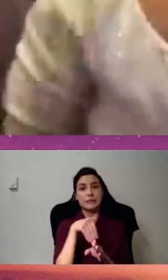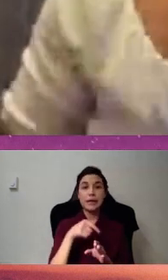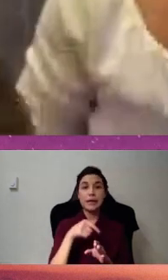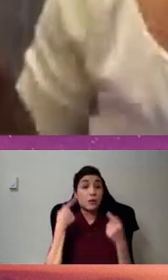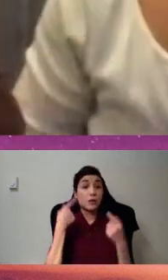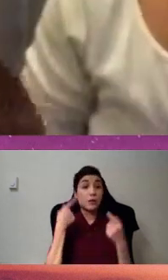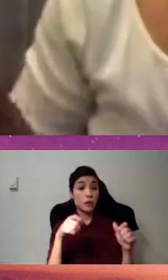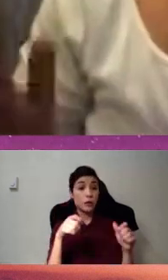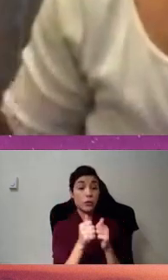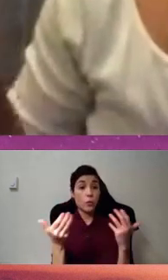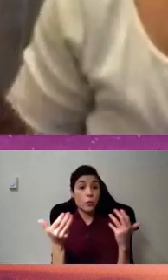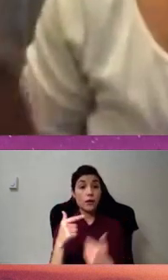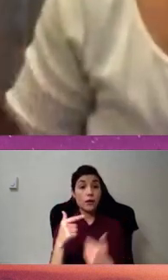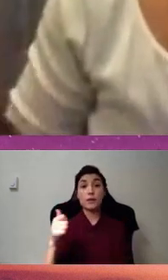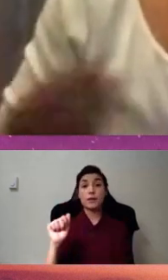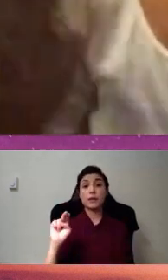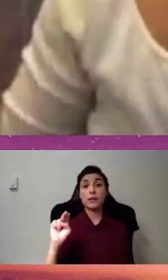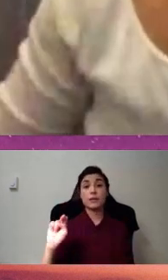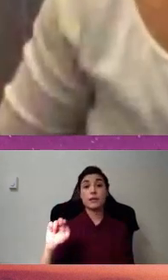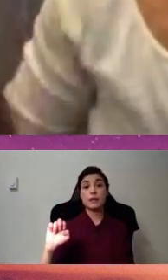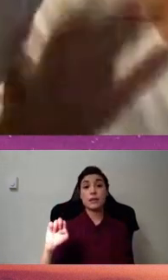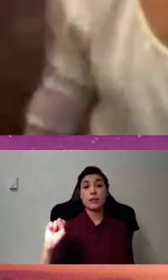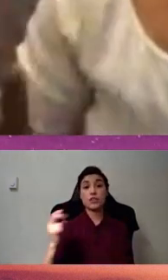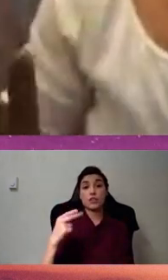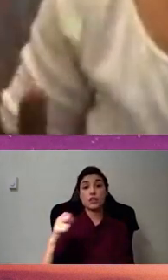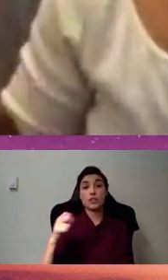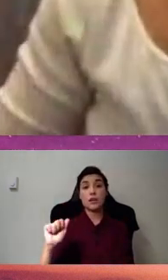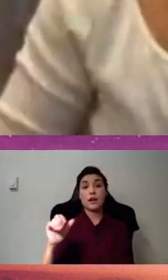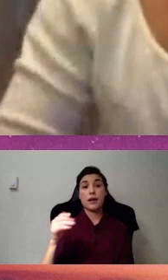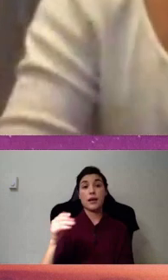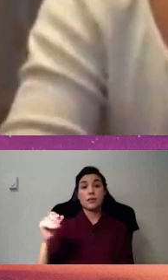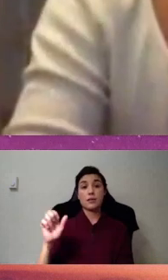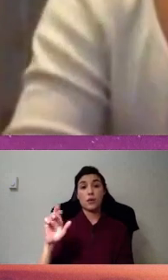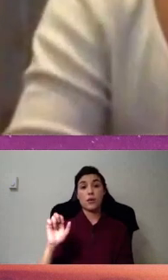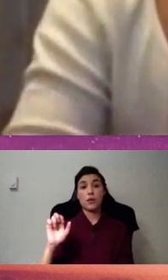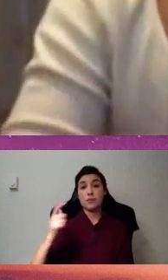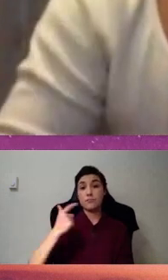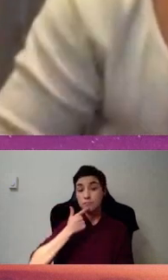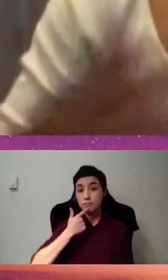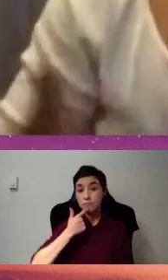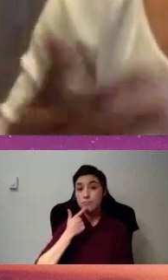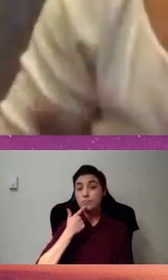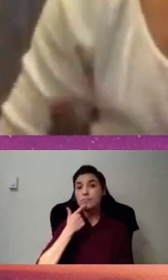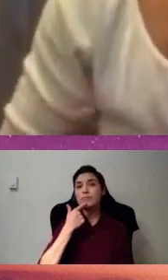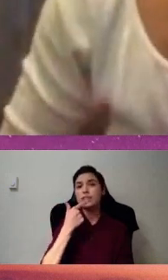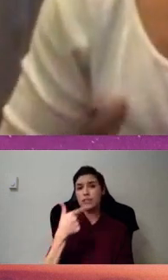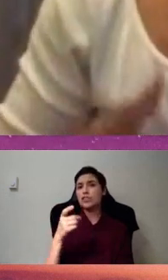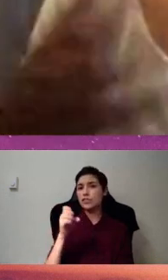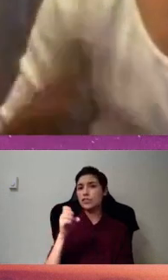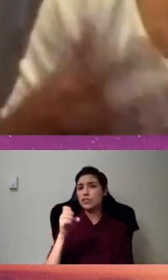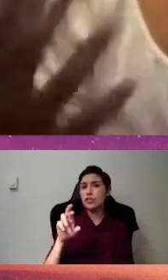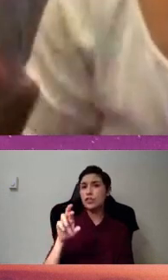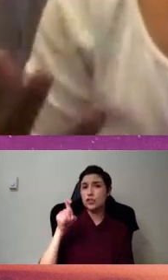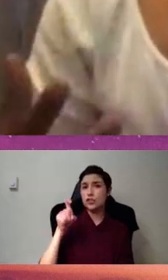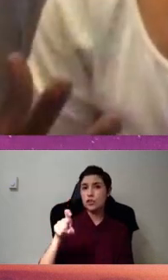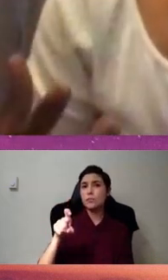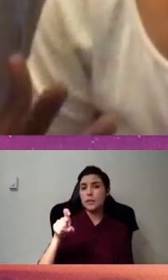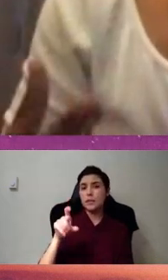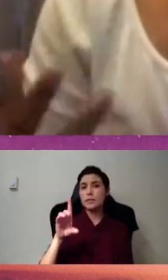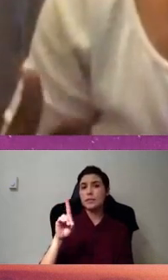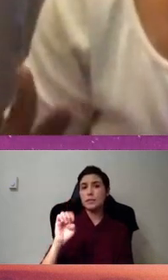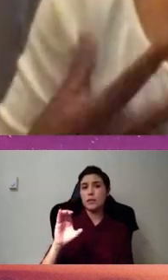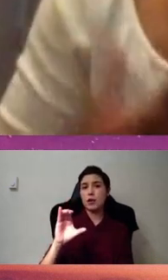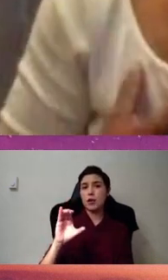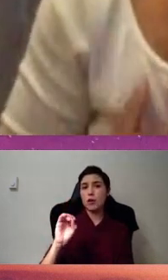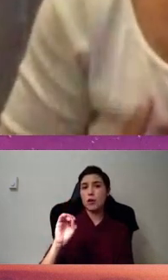that gender does definitely need to be decolonized. Everything needs to be decolonized if we're going to make pathways for